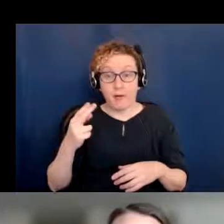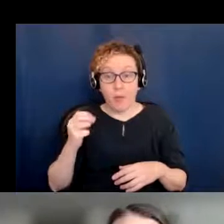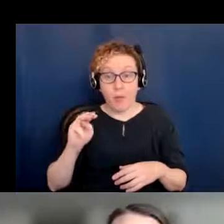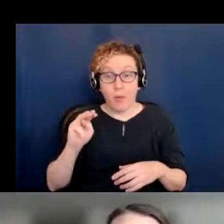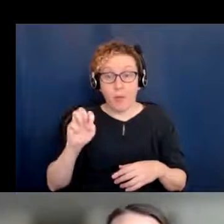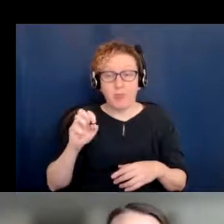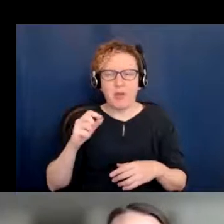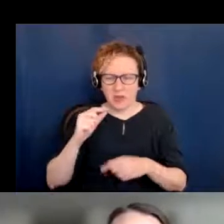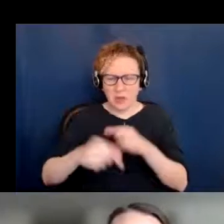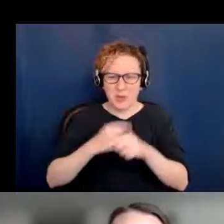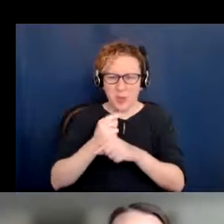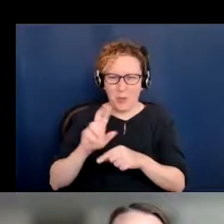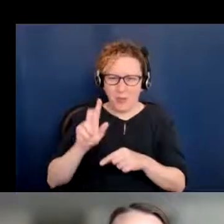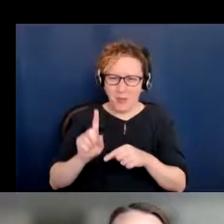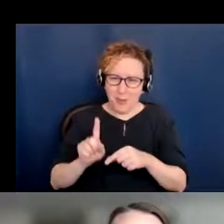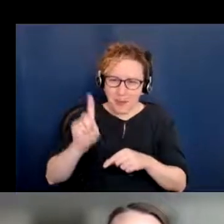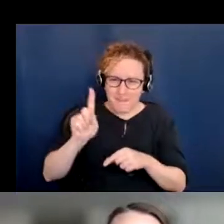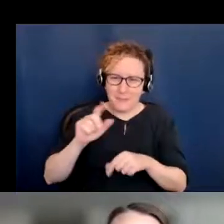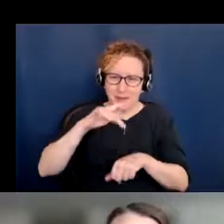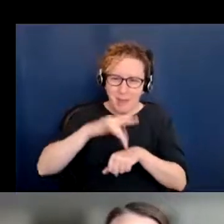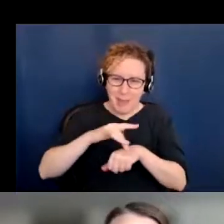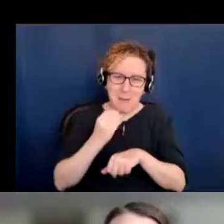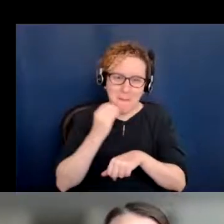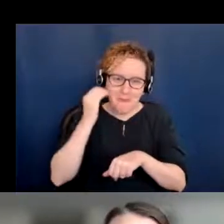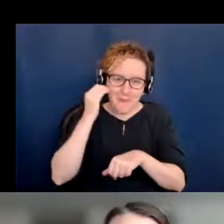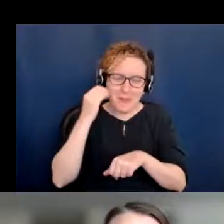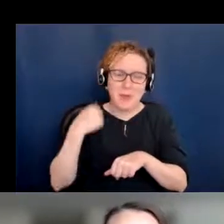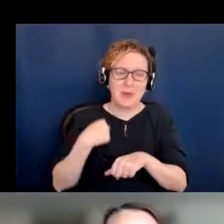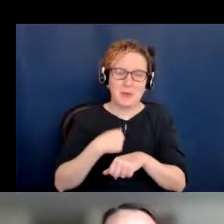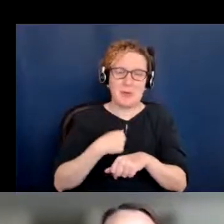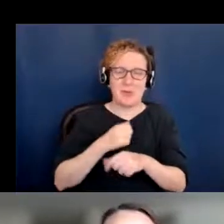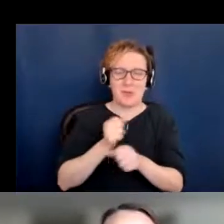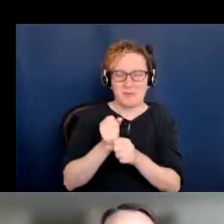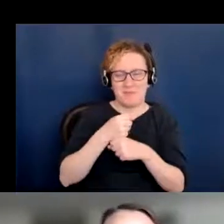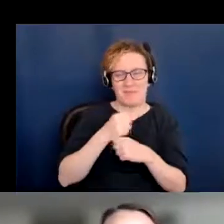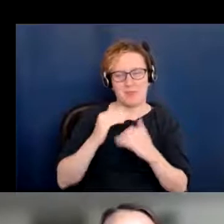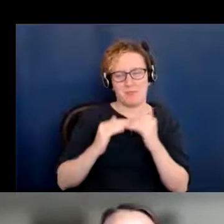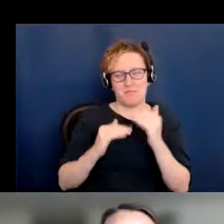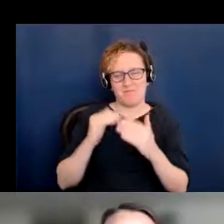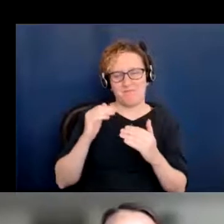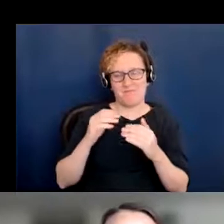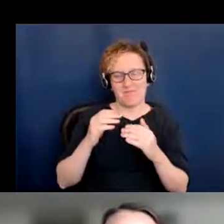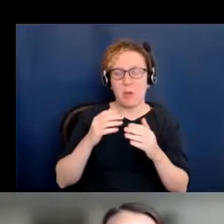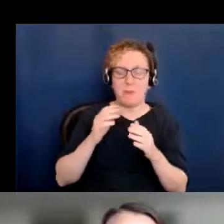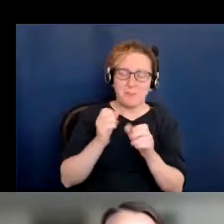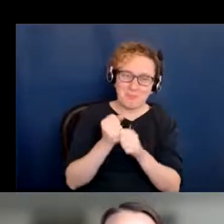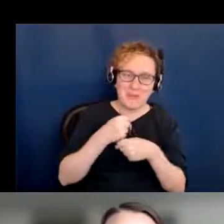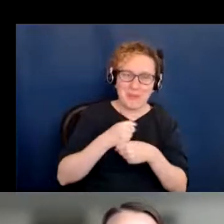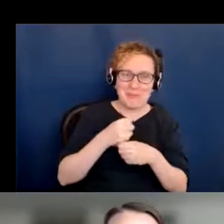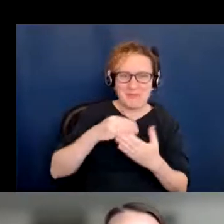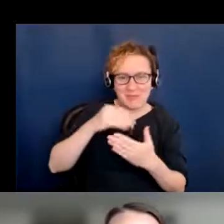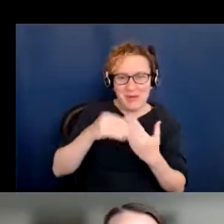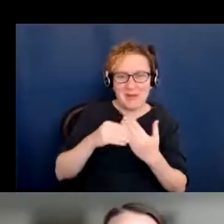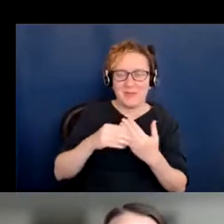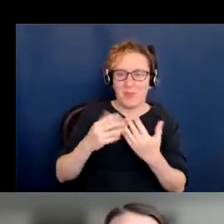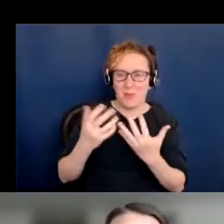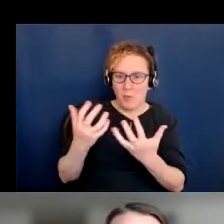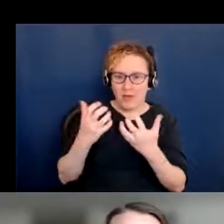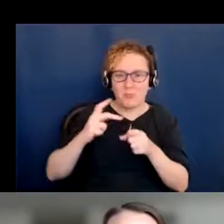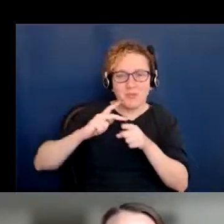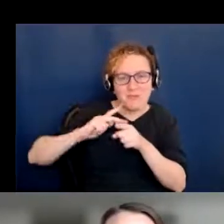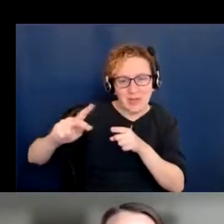was specifically for those seeking professional development, and used our Global Up at Home as our